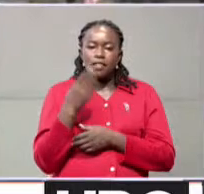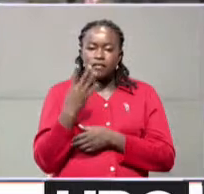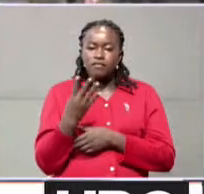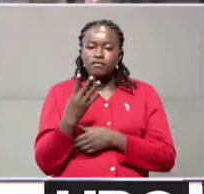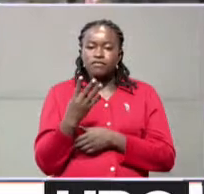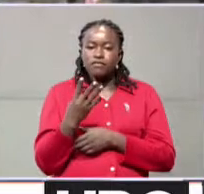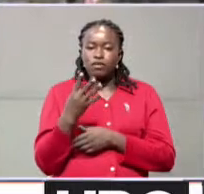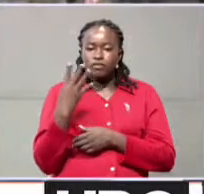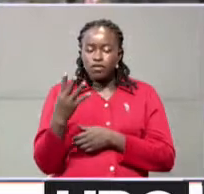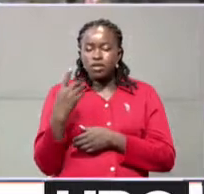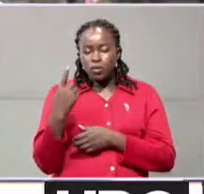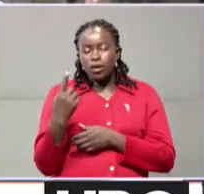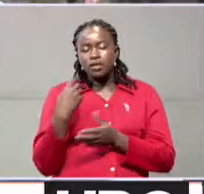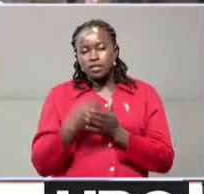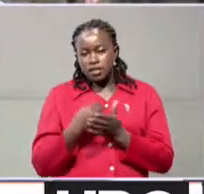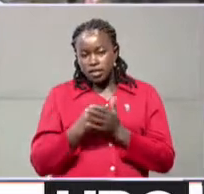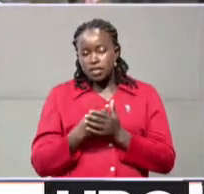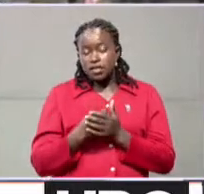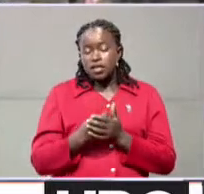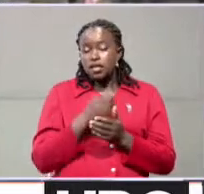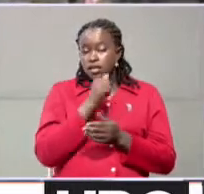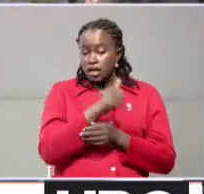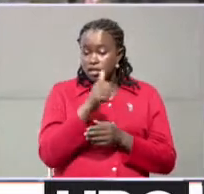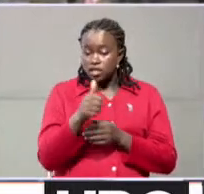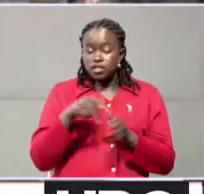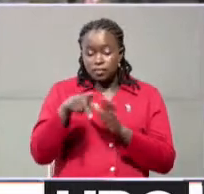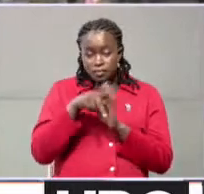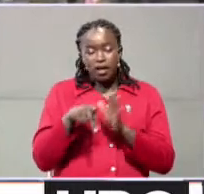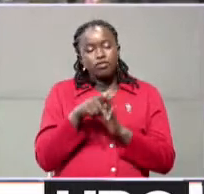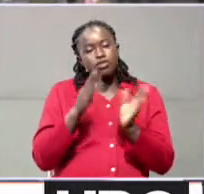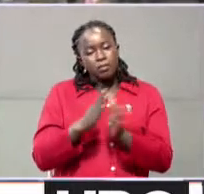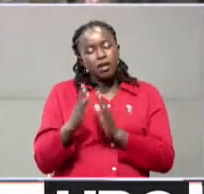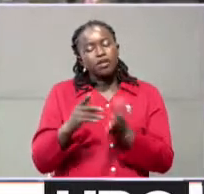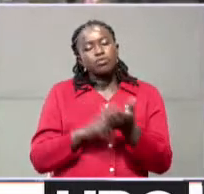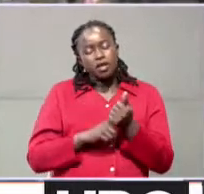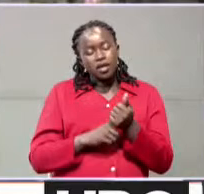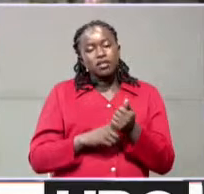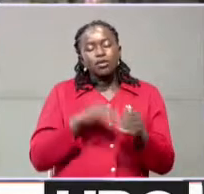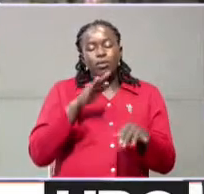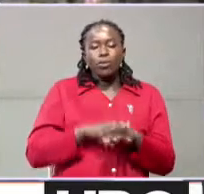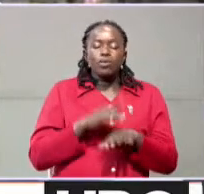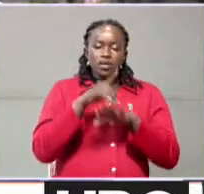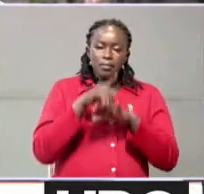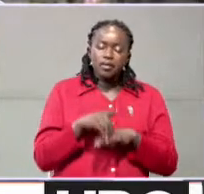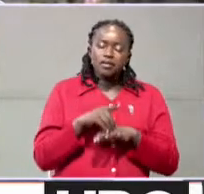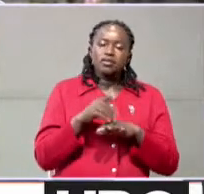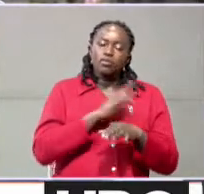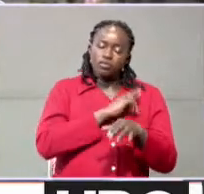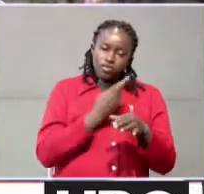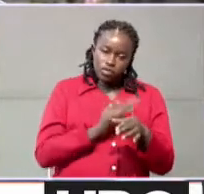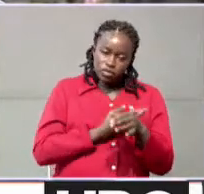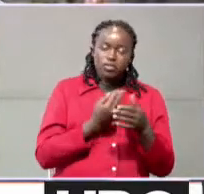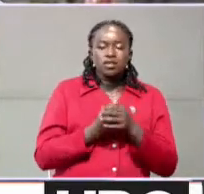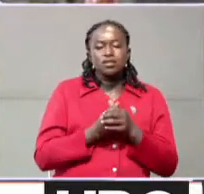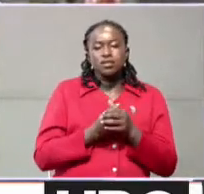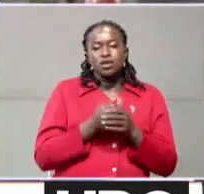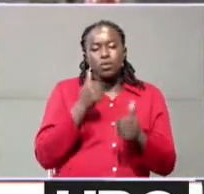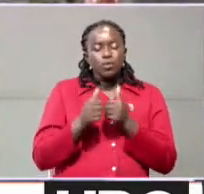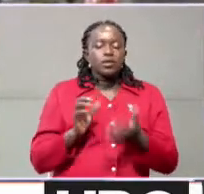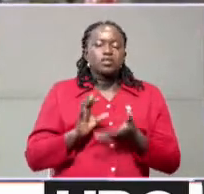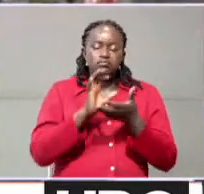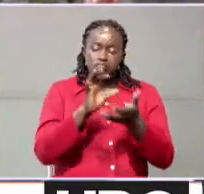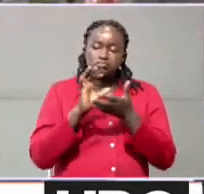hundred and forty one ceilings that each paris was to get on the basis that the resources were to be dispersed